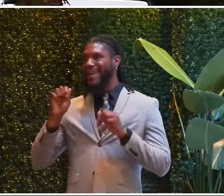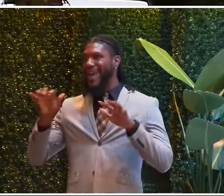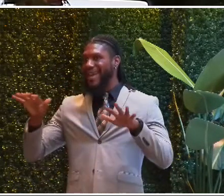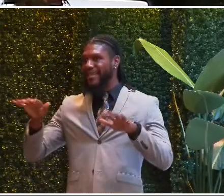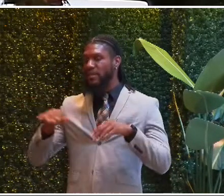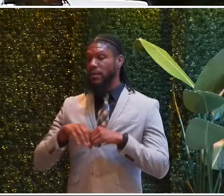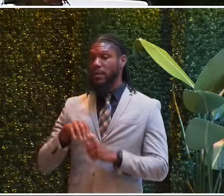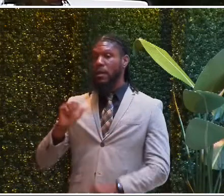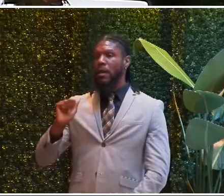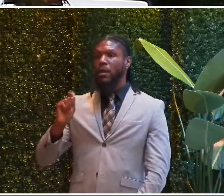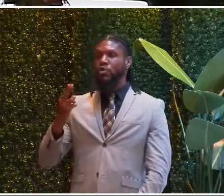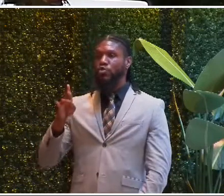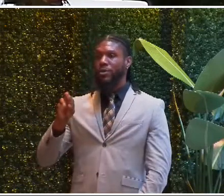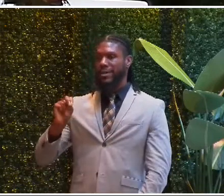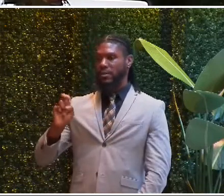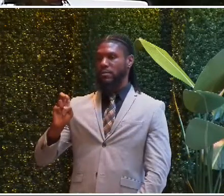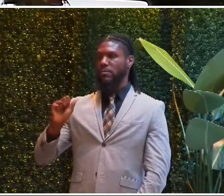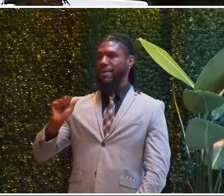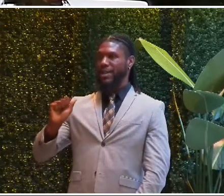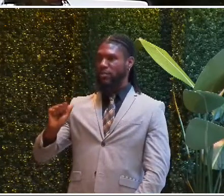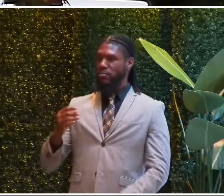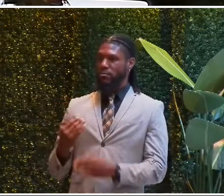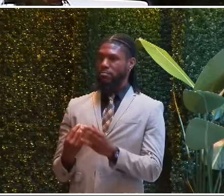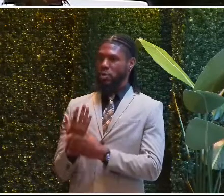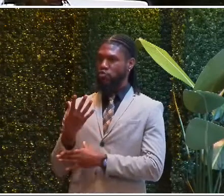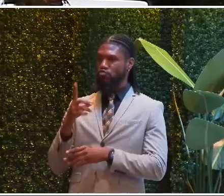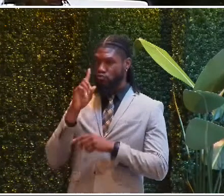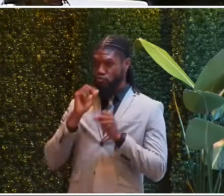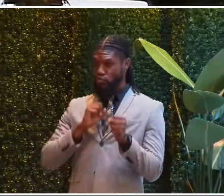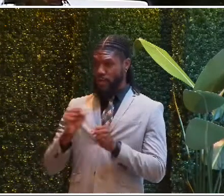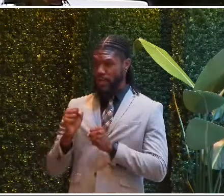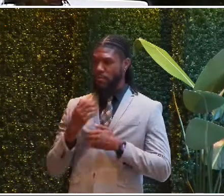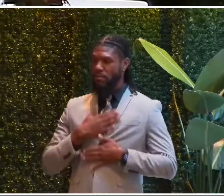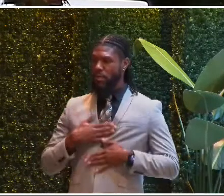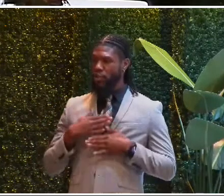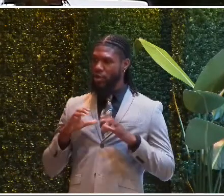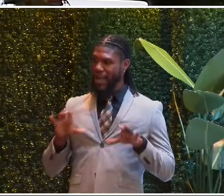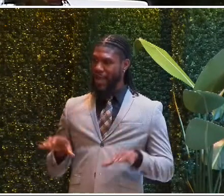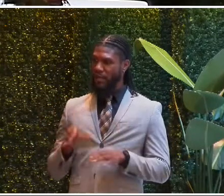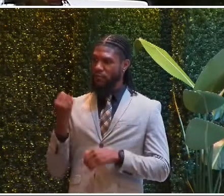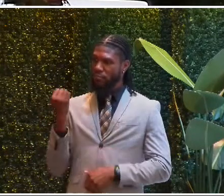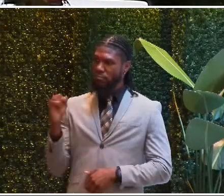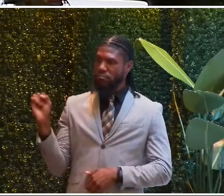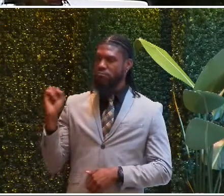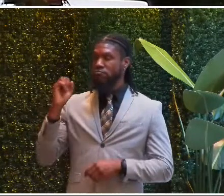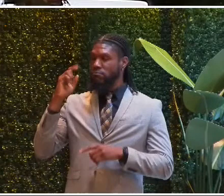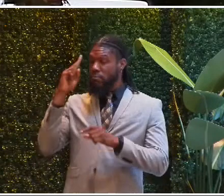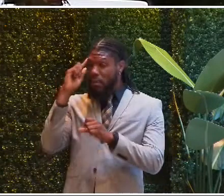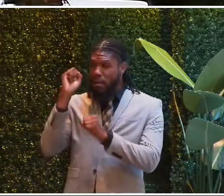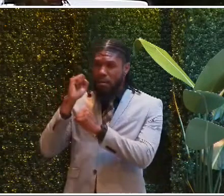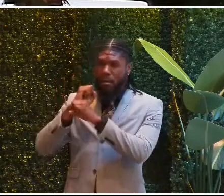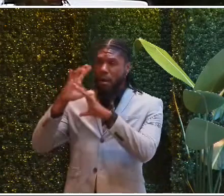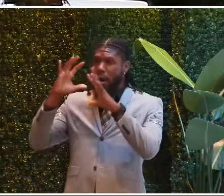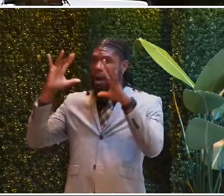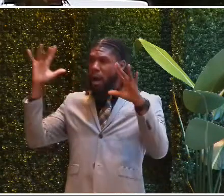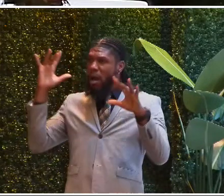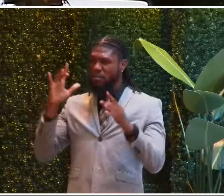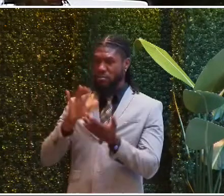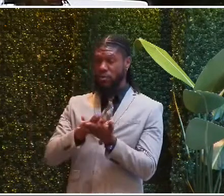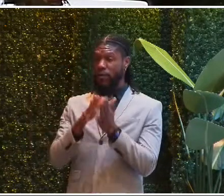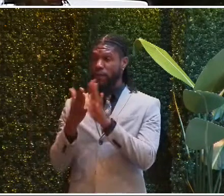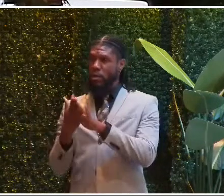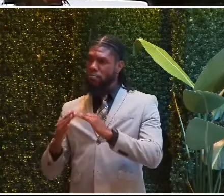Adrienne has nurtured emergent strategy, pleasure activism, radical imagination, and transformative justice